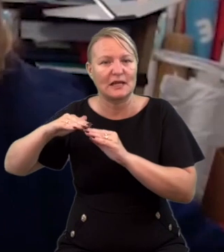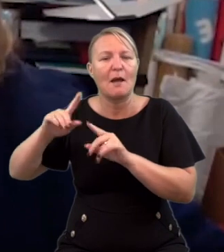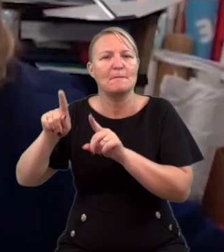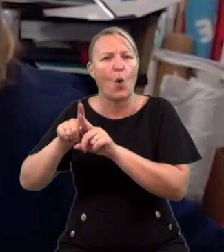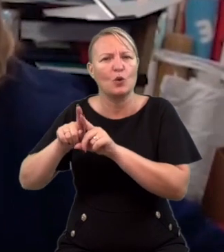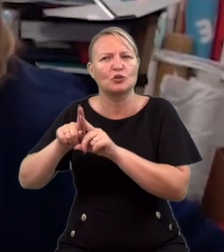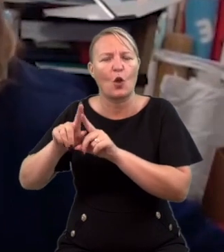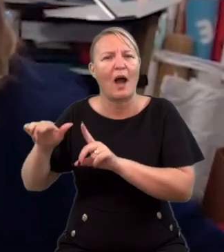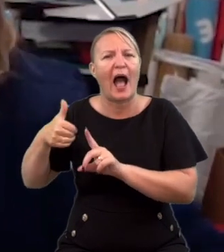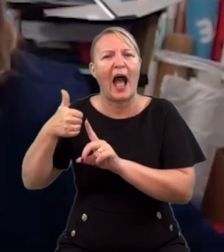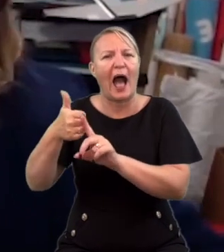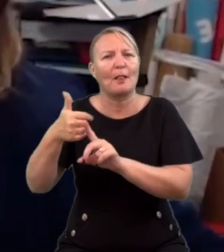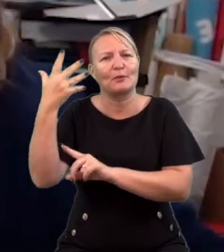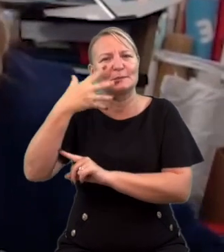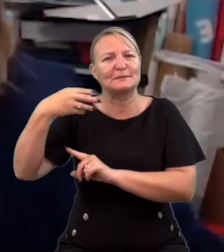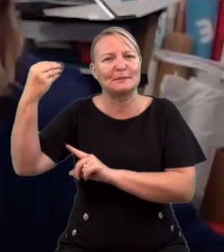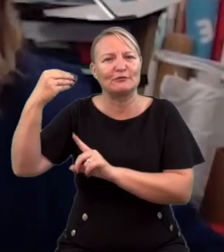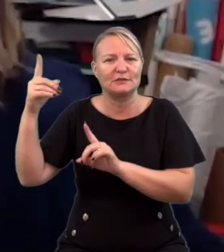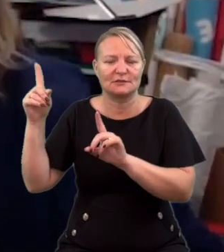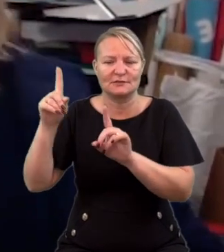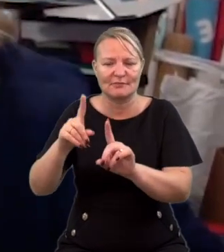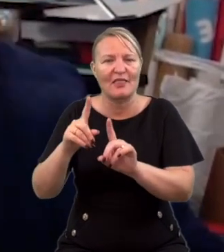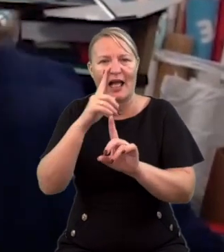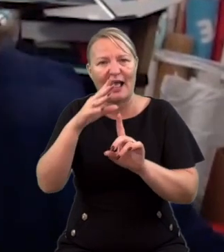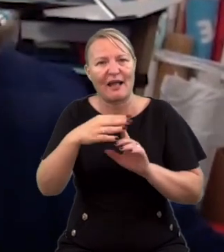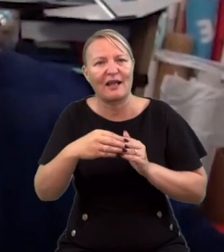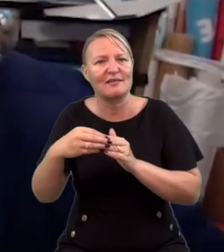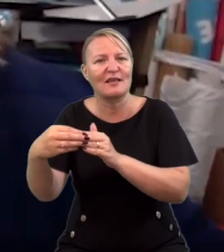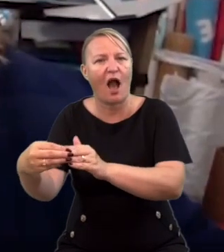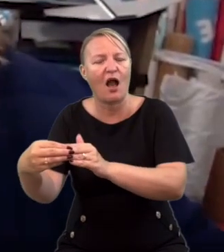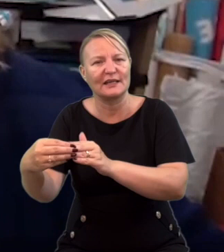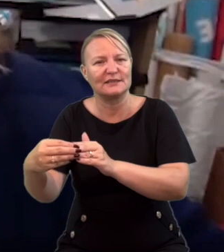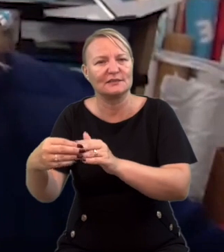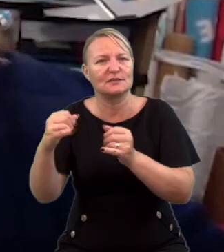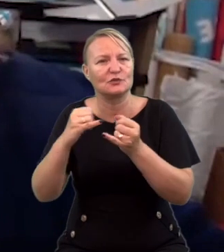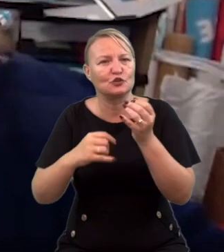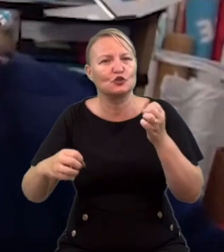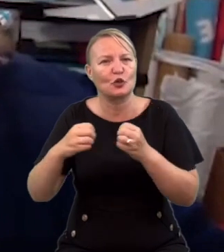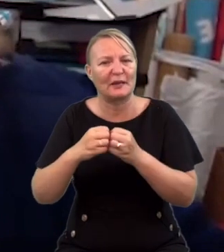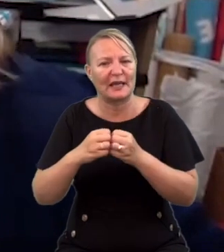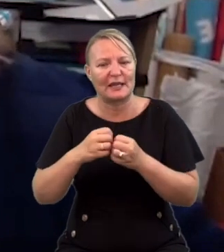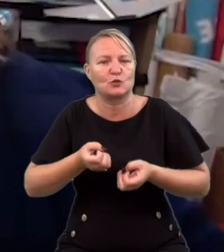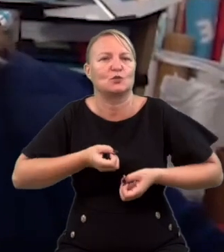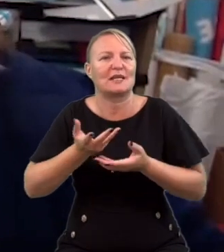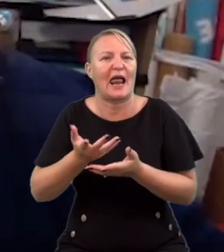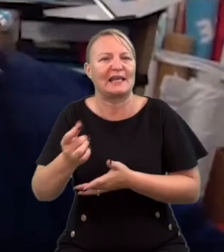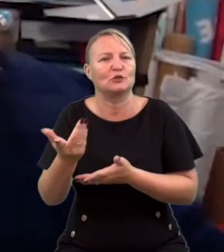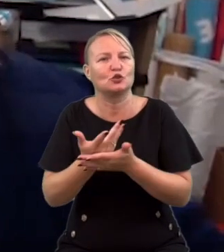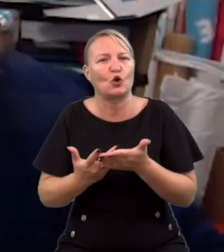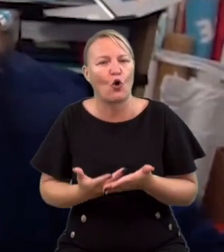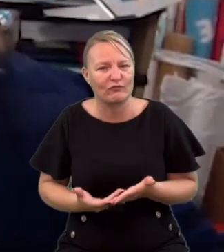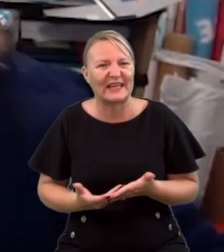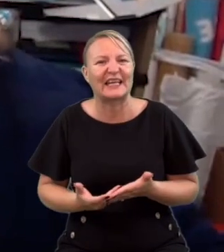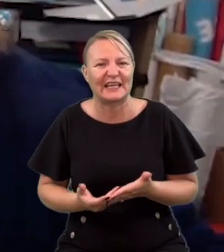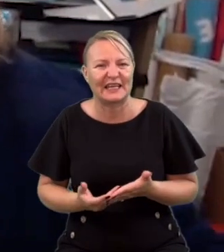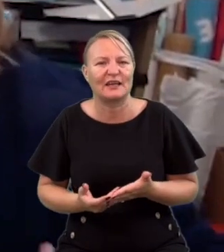way that can guide Subi and help with his unfolding of his story, and also very practically can